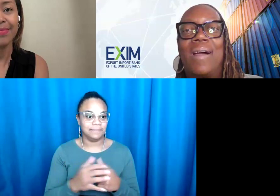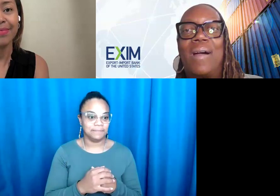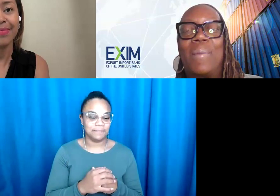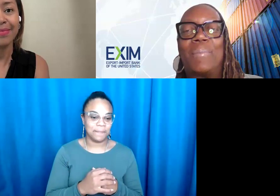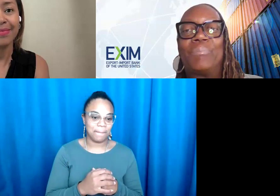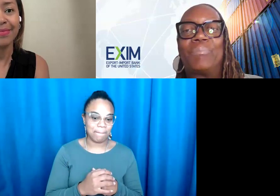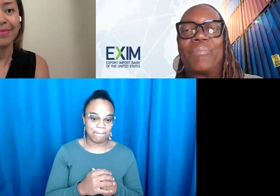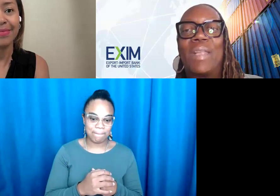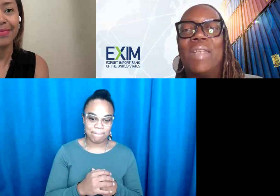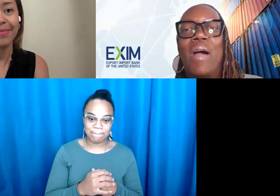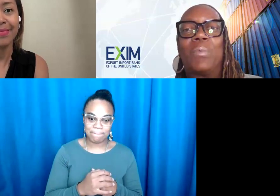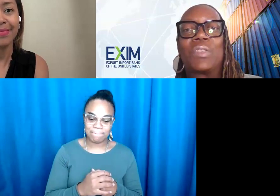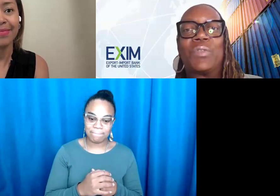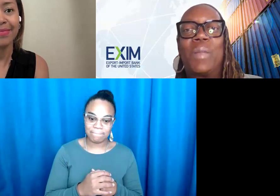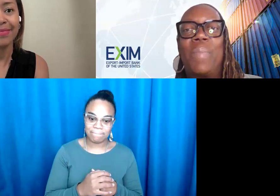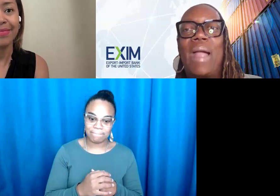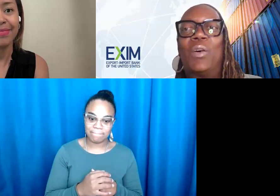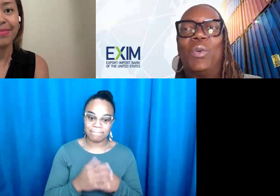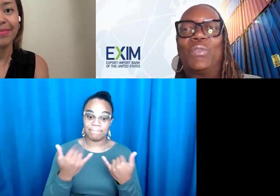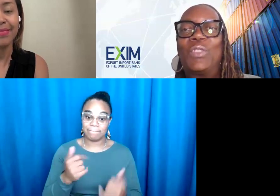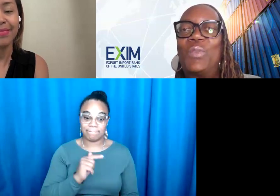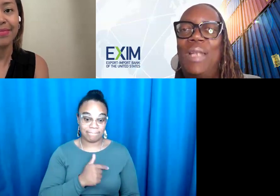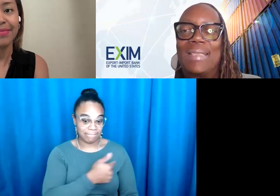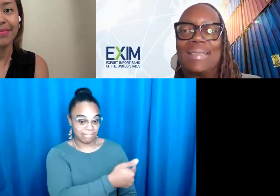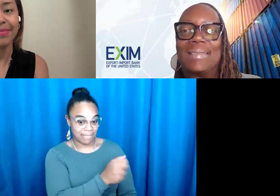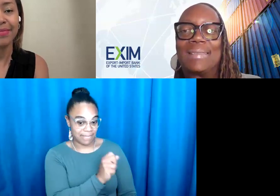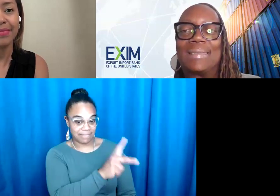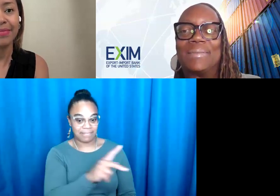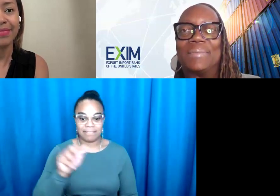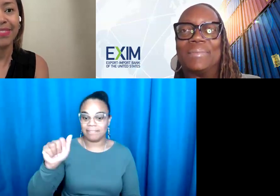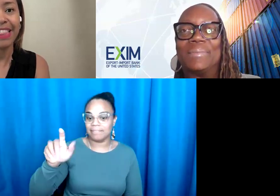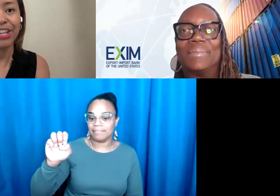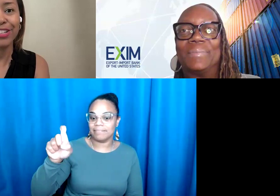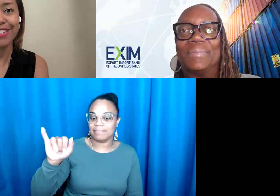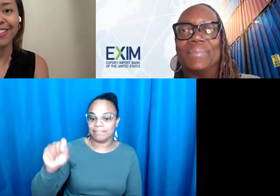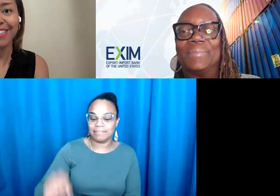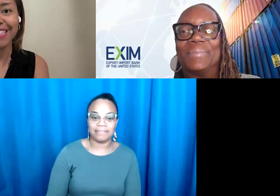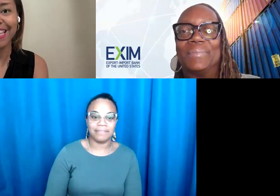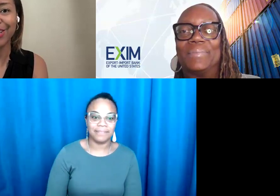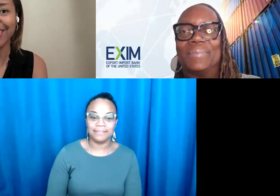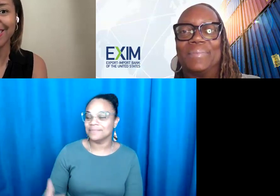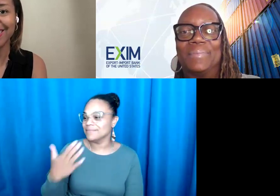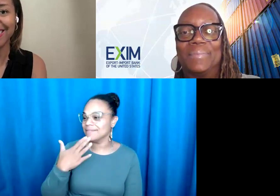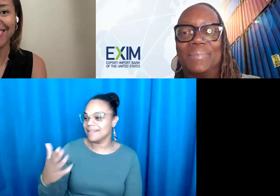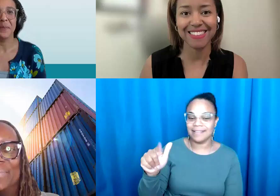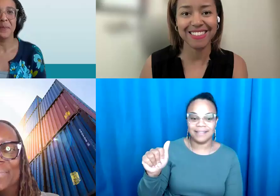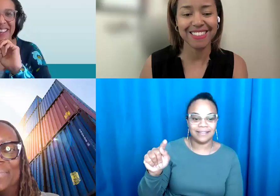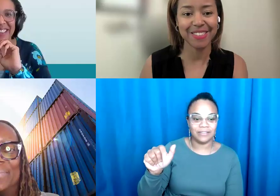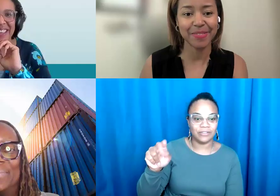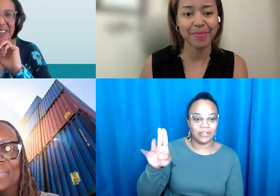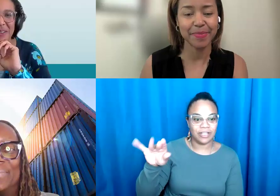And now I will turn it back over to Alexis. Thank you, LaTaunya. Thank you,